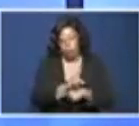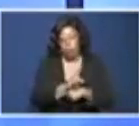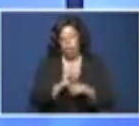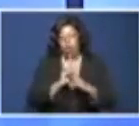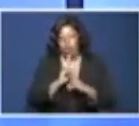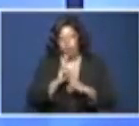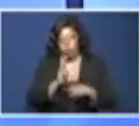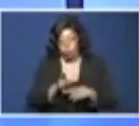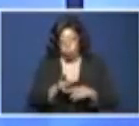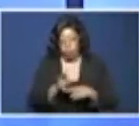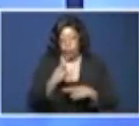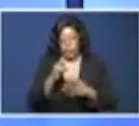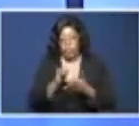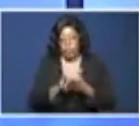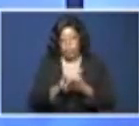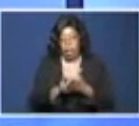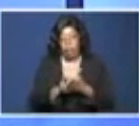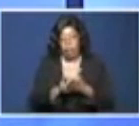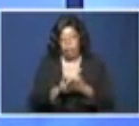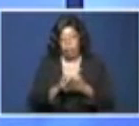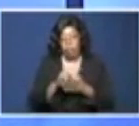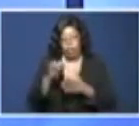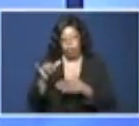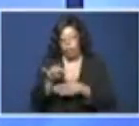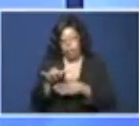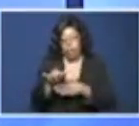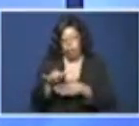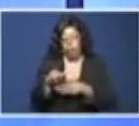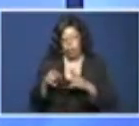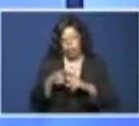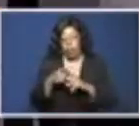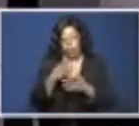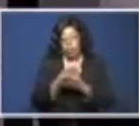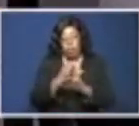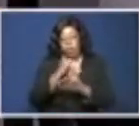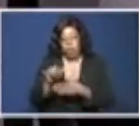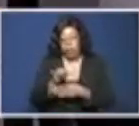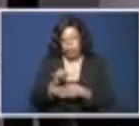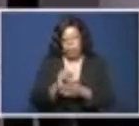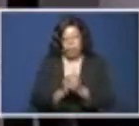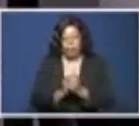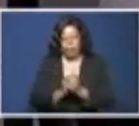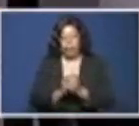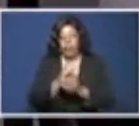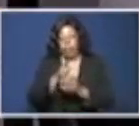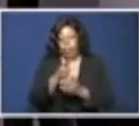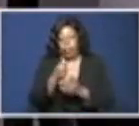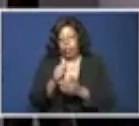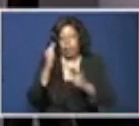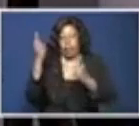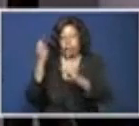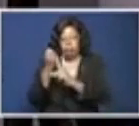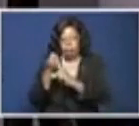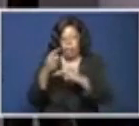report, charging that when placed next to the budget, things just don't add up. The deficit target that they said in